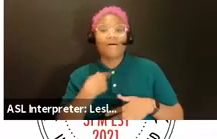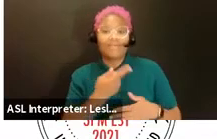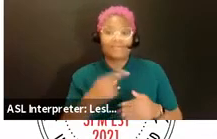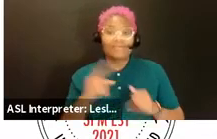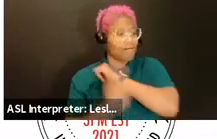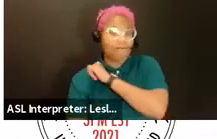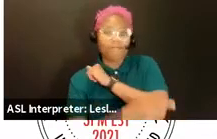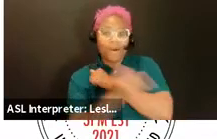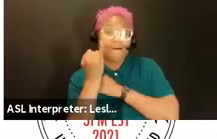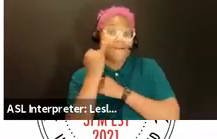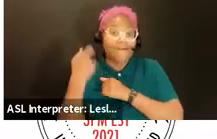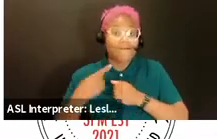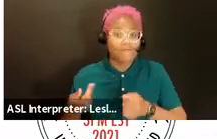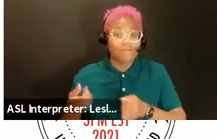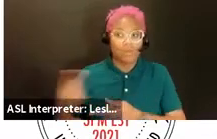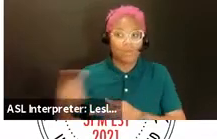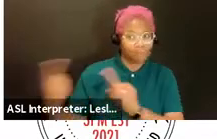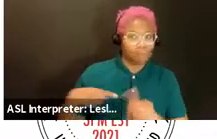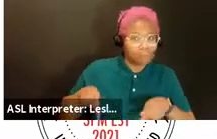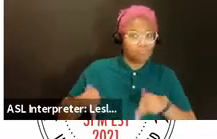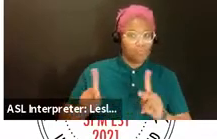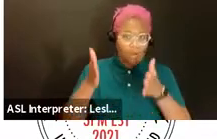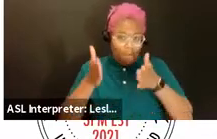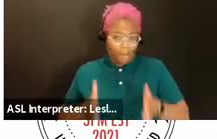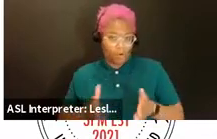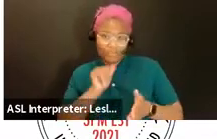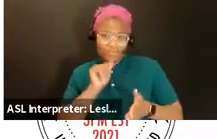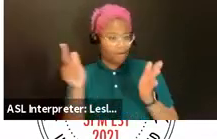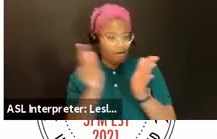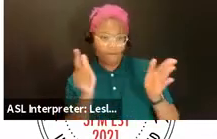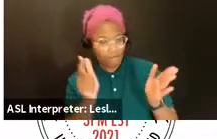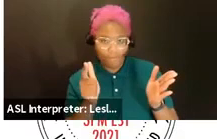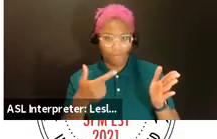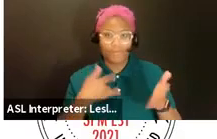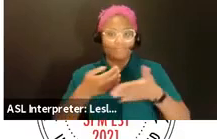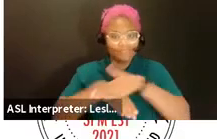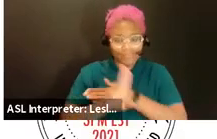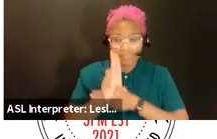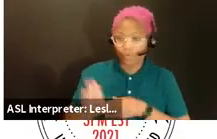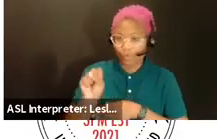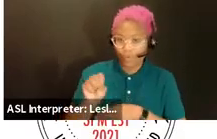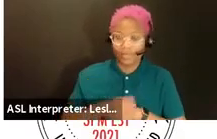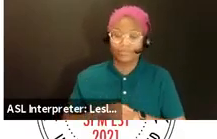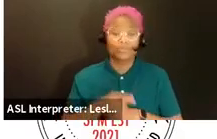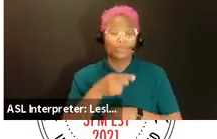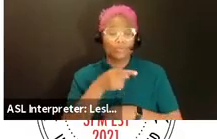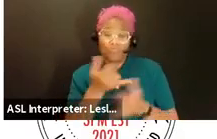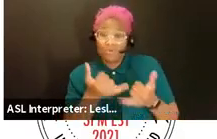who ultimately is not allowed in for whatever reason it might be. So we're seeing a lot of problems where airlines are not